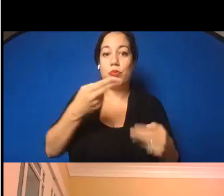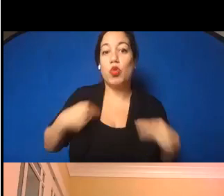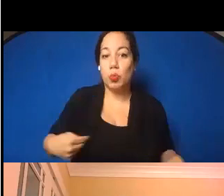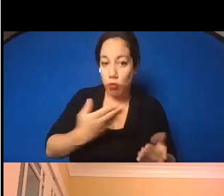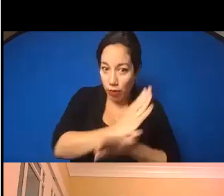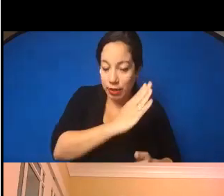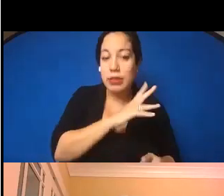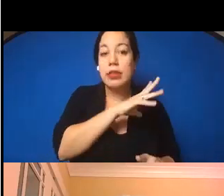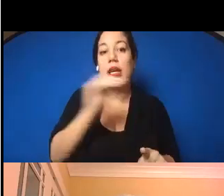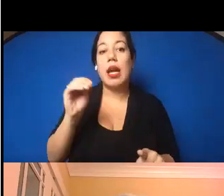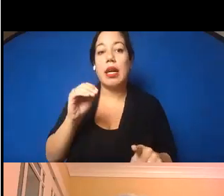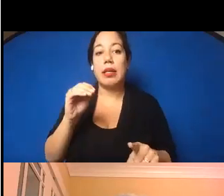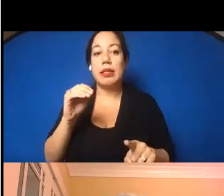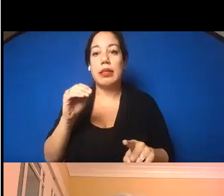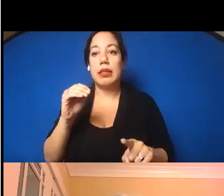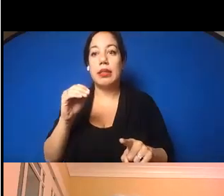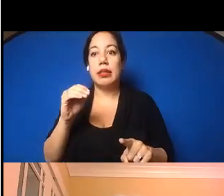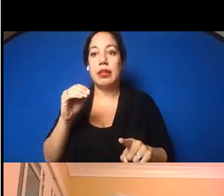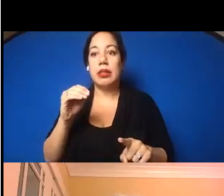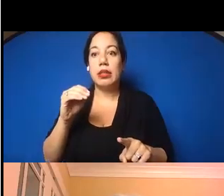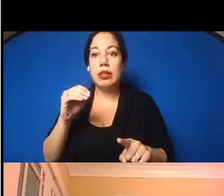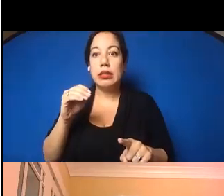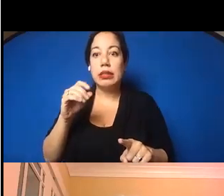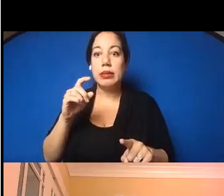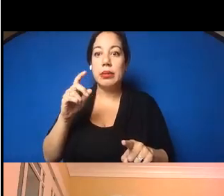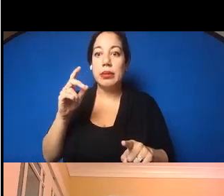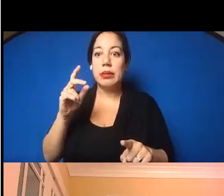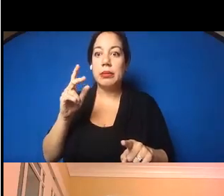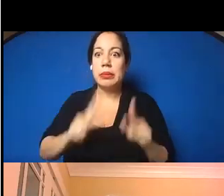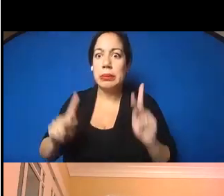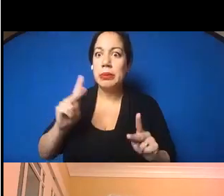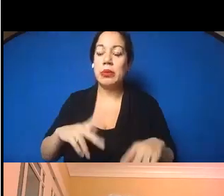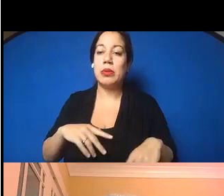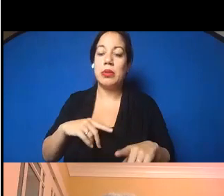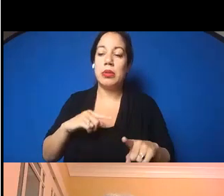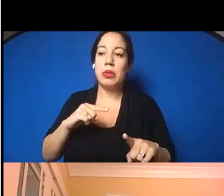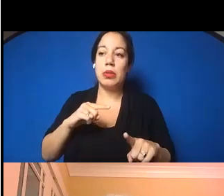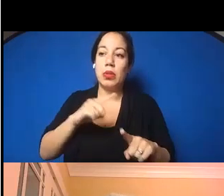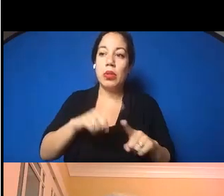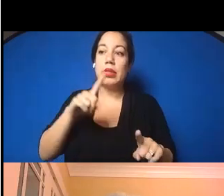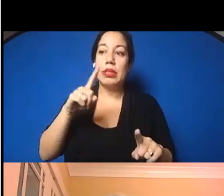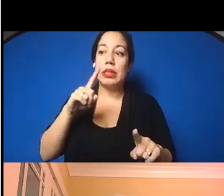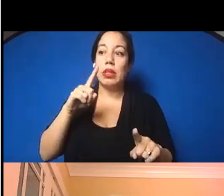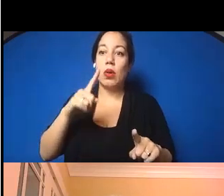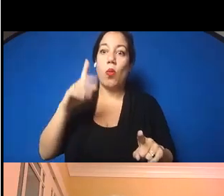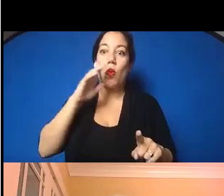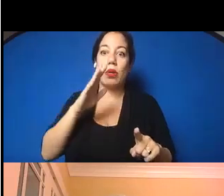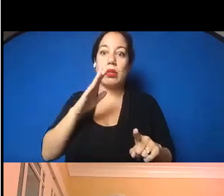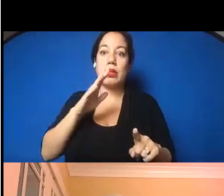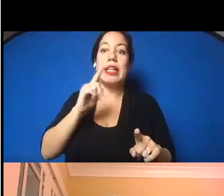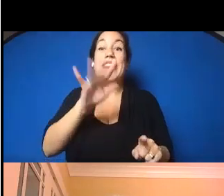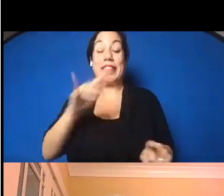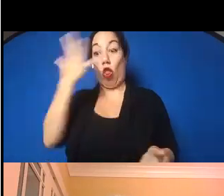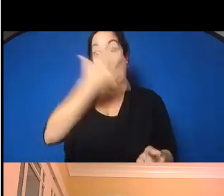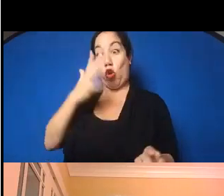told they need to apologize before they get tested, before bringing the virus to their, if they look Asian at all, that's the kind of thing. If